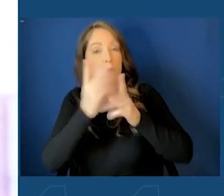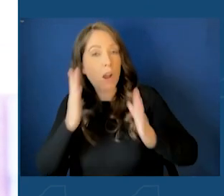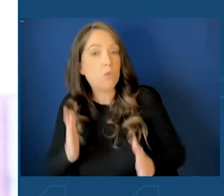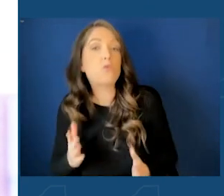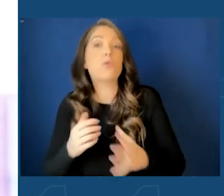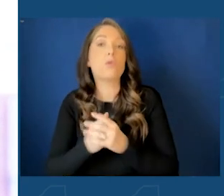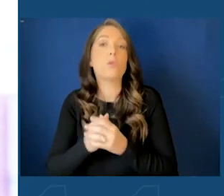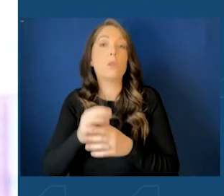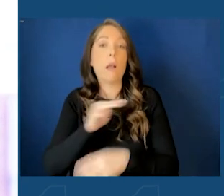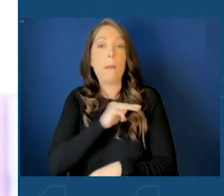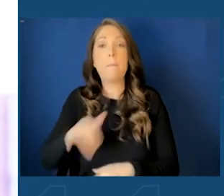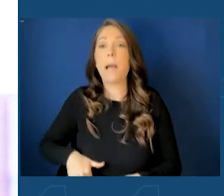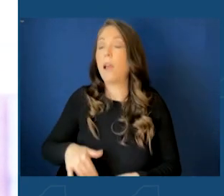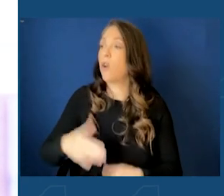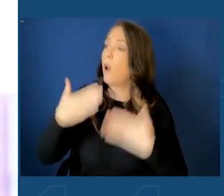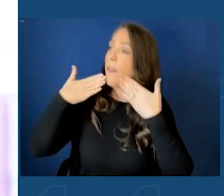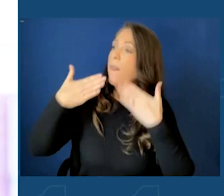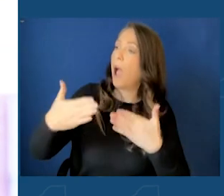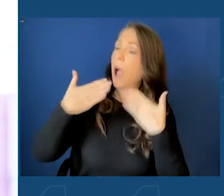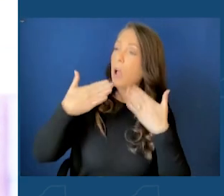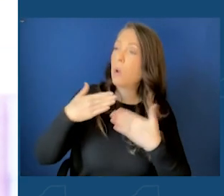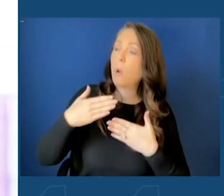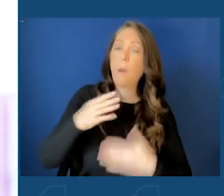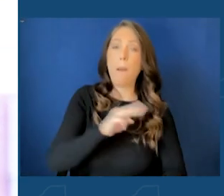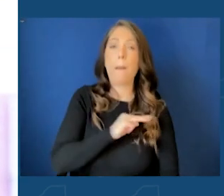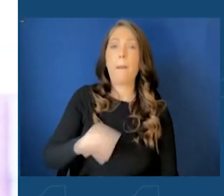to thank you, Mayor Pete.